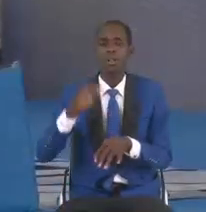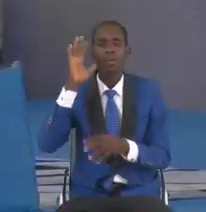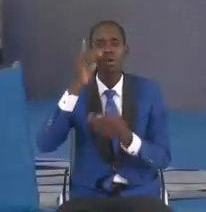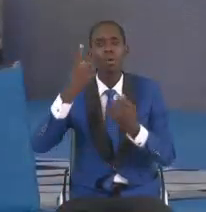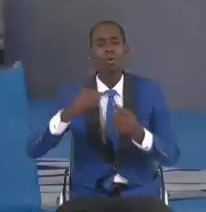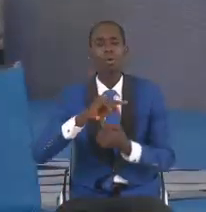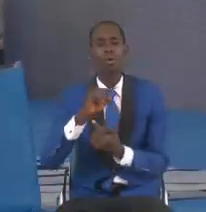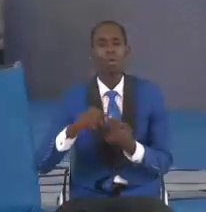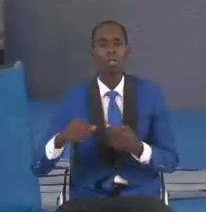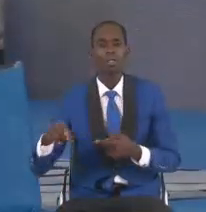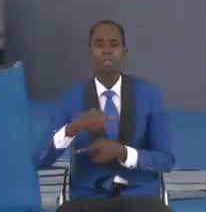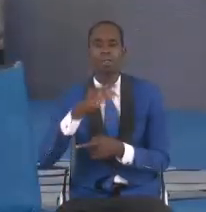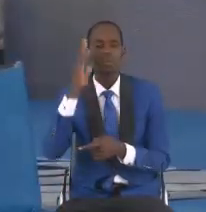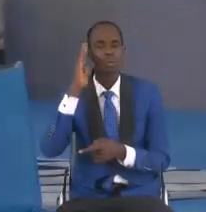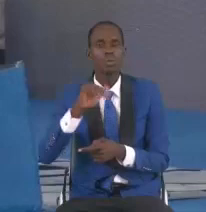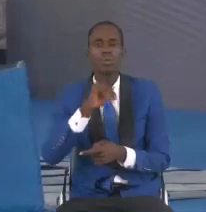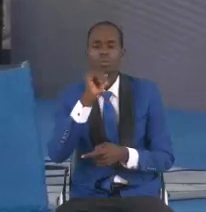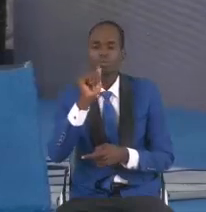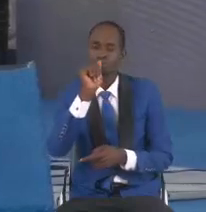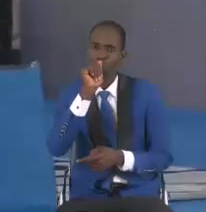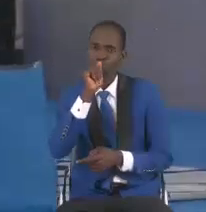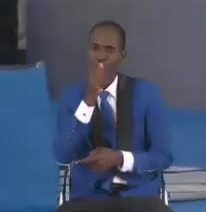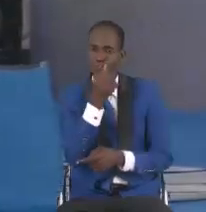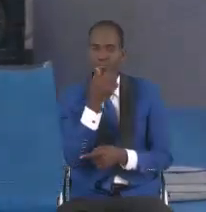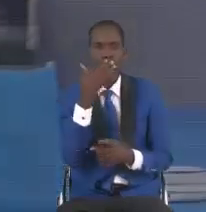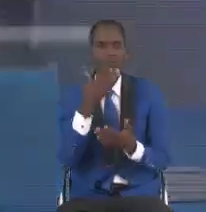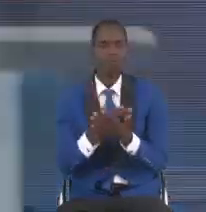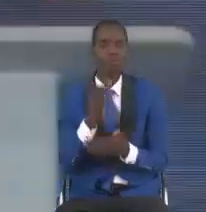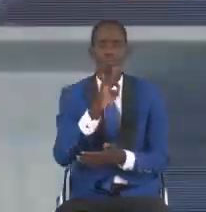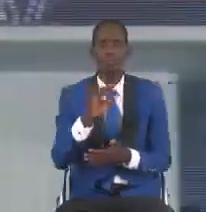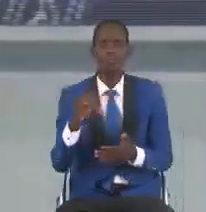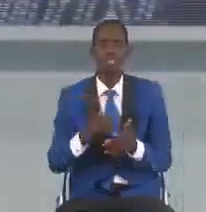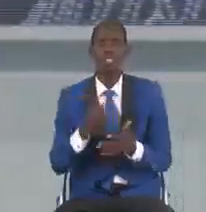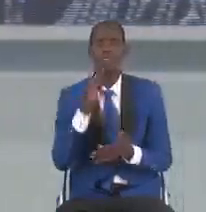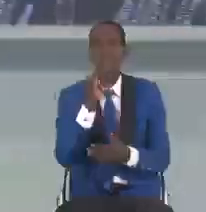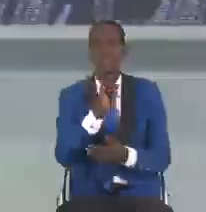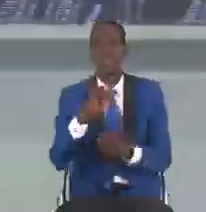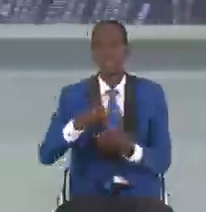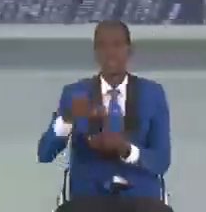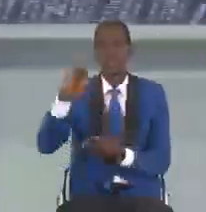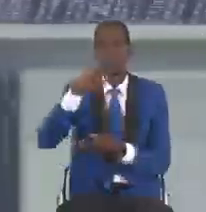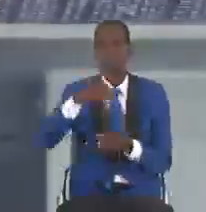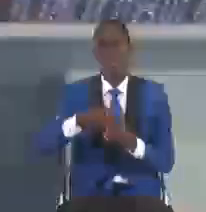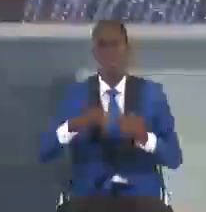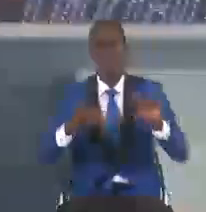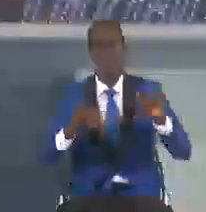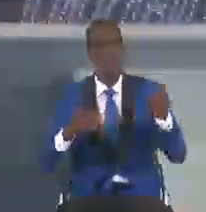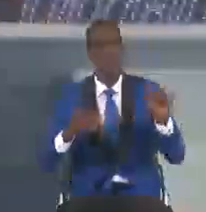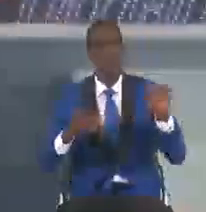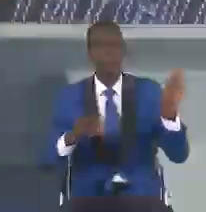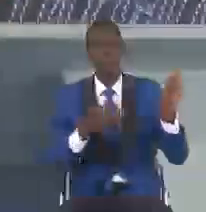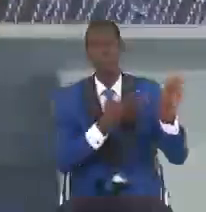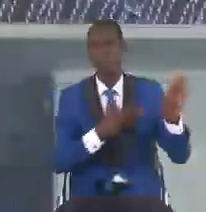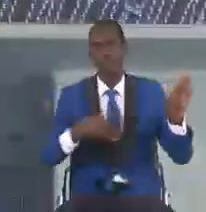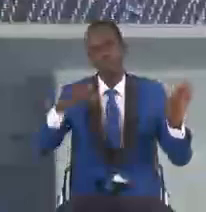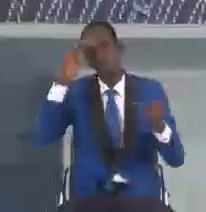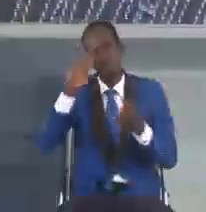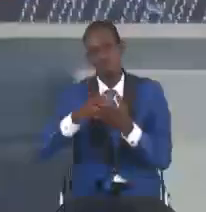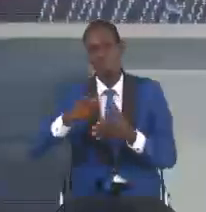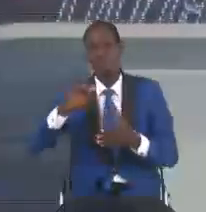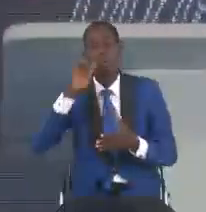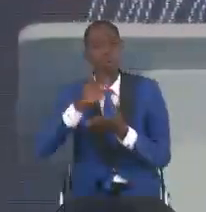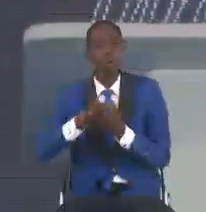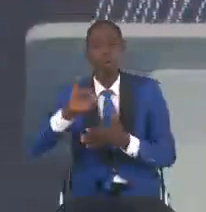endure sound doctrine. It's the spirit in Ahab and Jezebel. He wanted to go to war. And